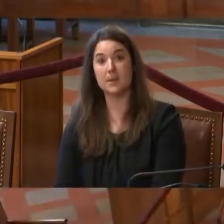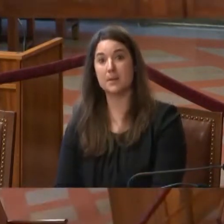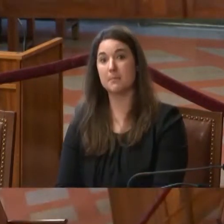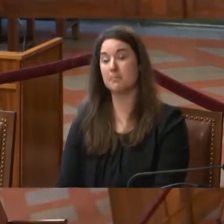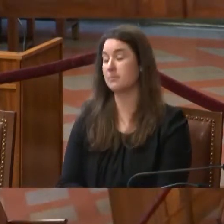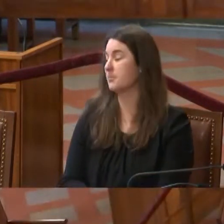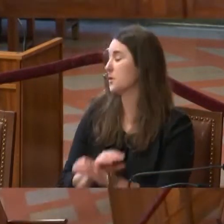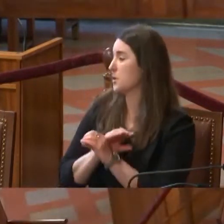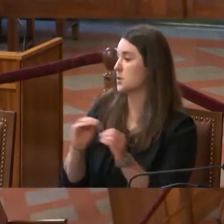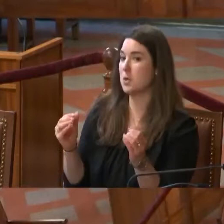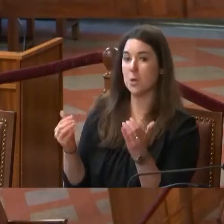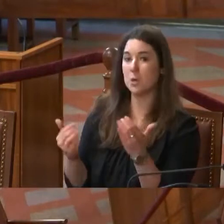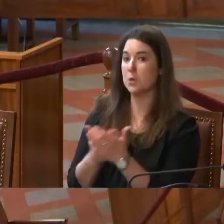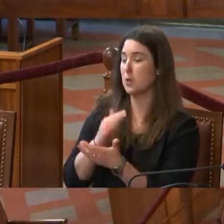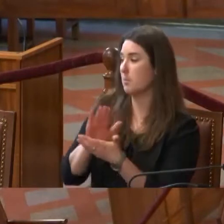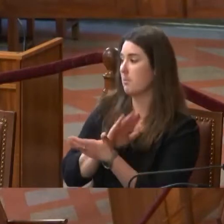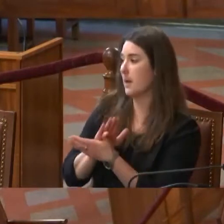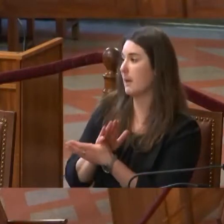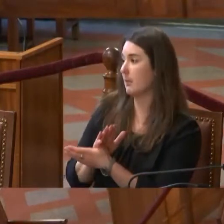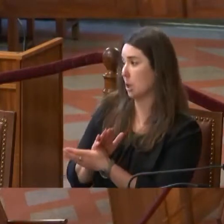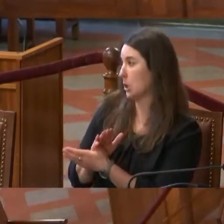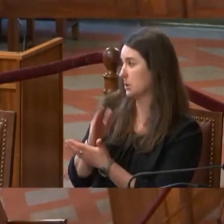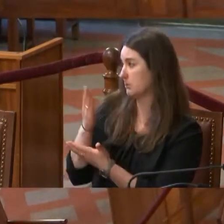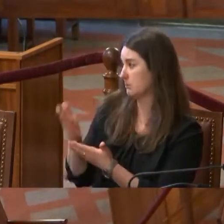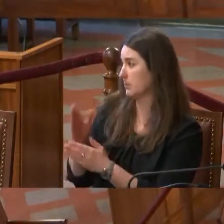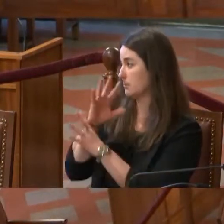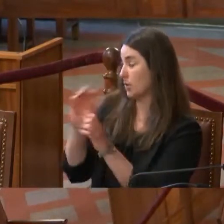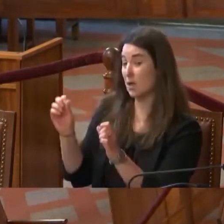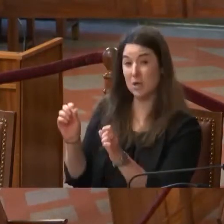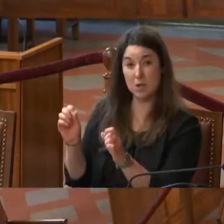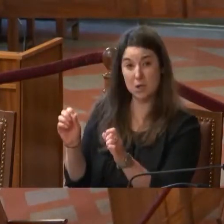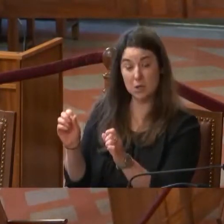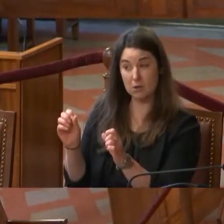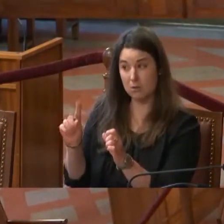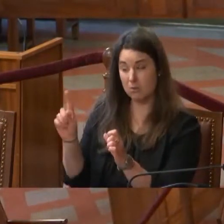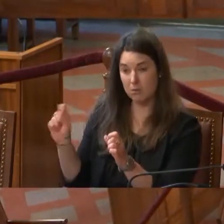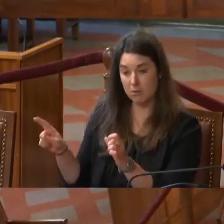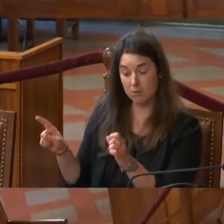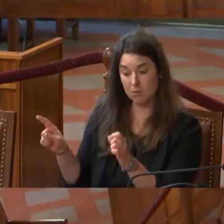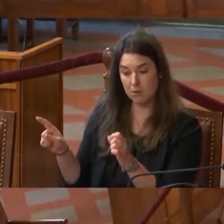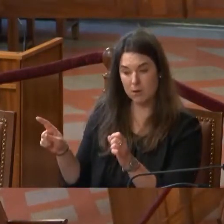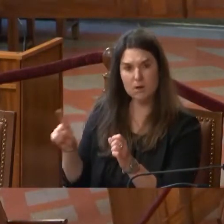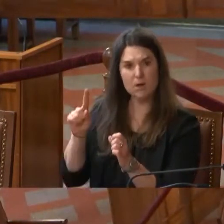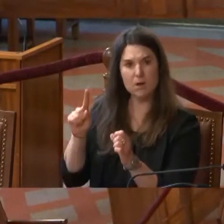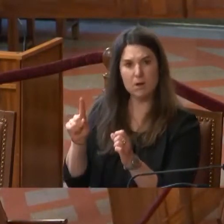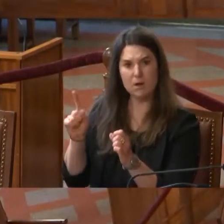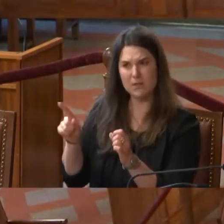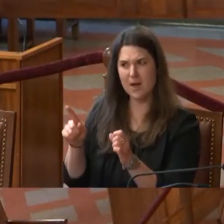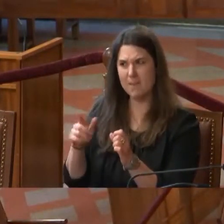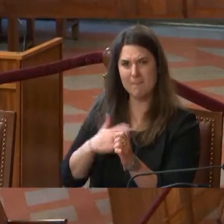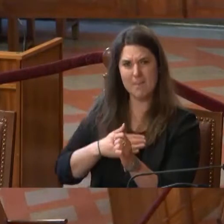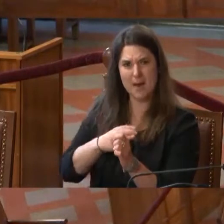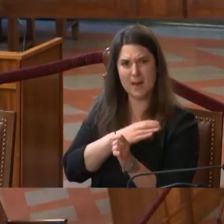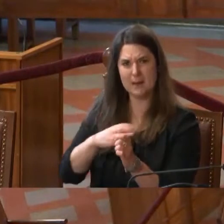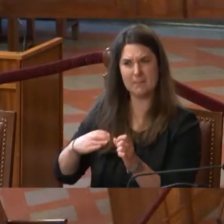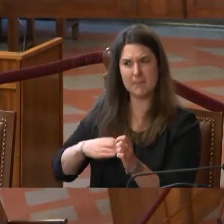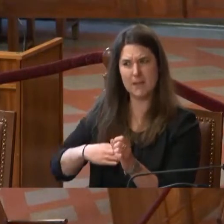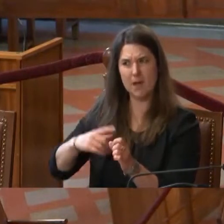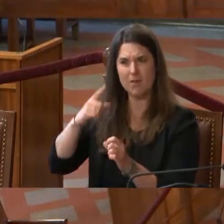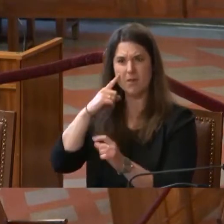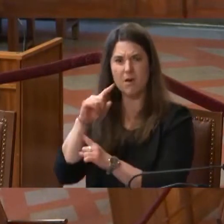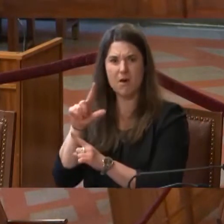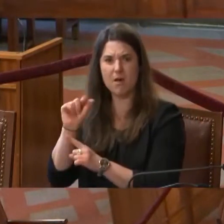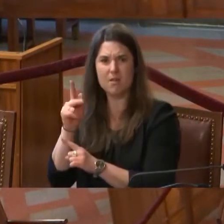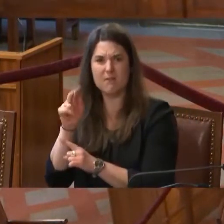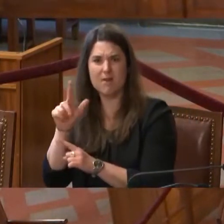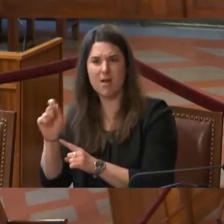No new papers, Madam President. Yes, you do. Do we not have a, or are those under my committee? I thought those were under Councilman Lavelle's.